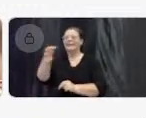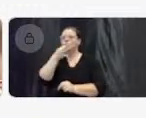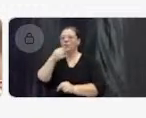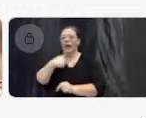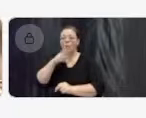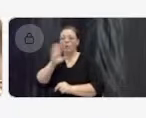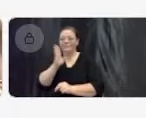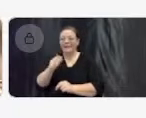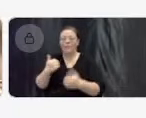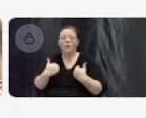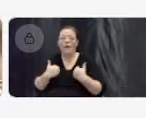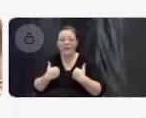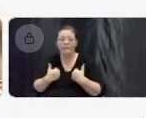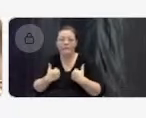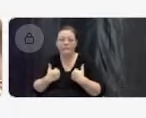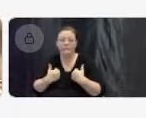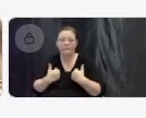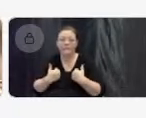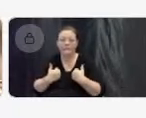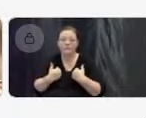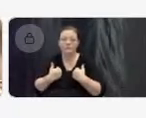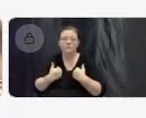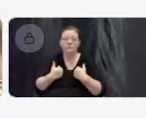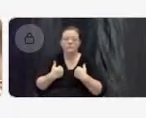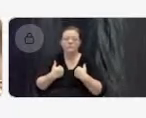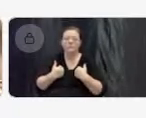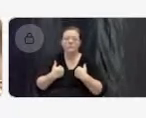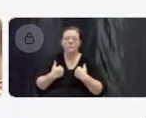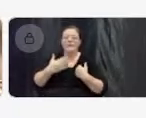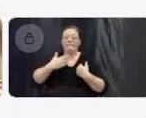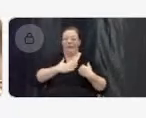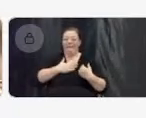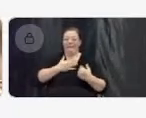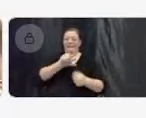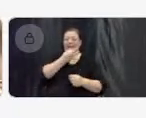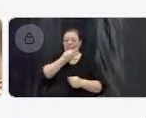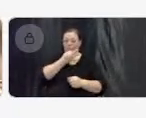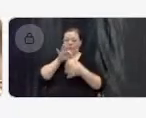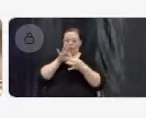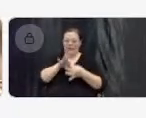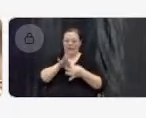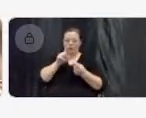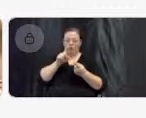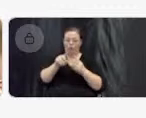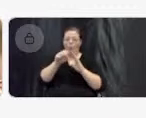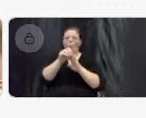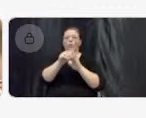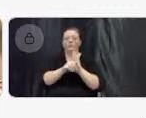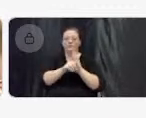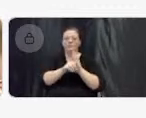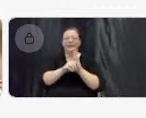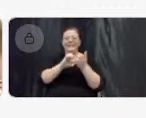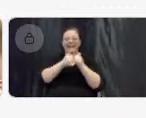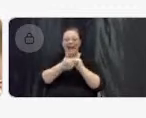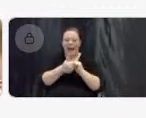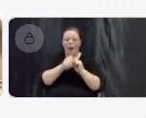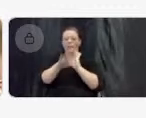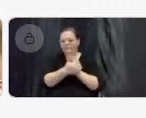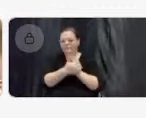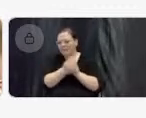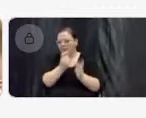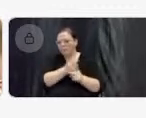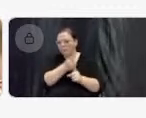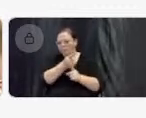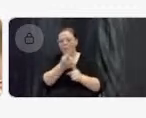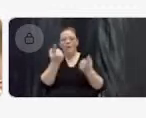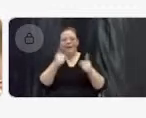never have. And my expertise is ordinances and how they get amended and what